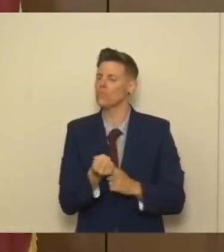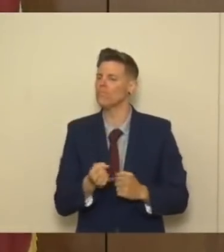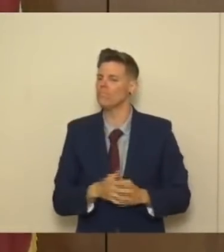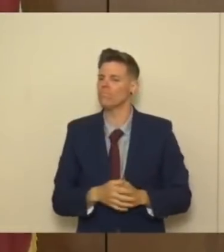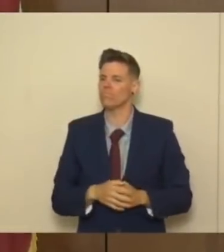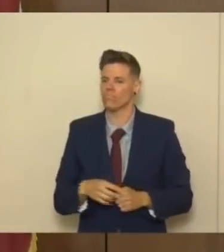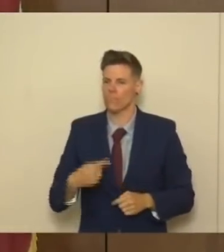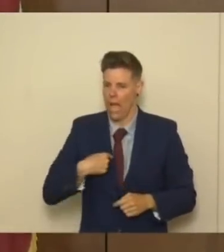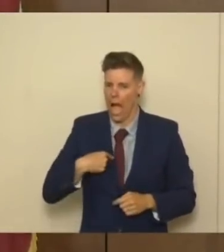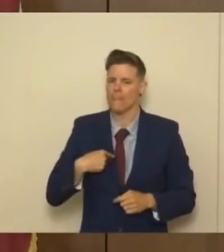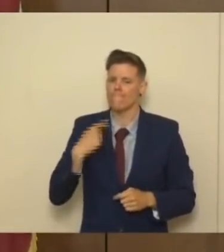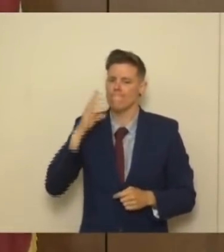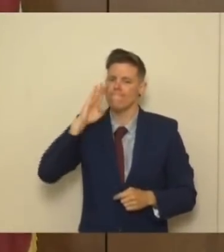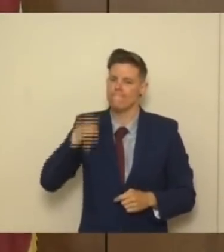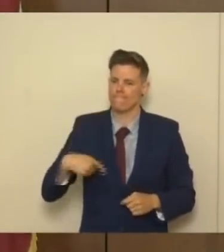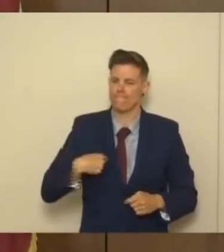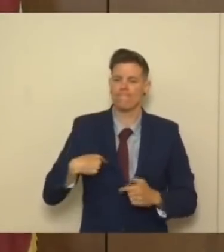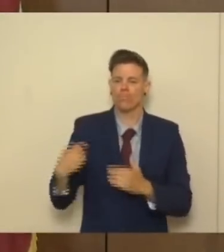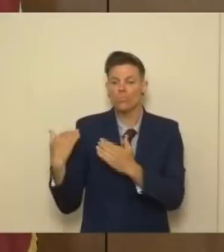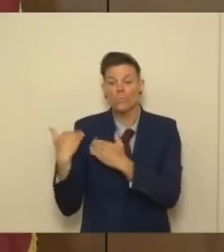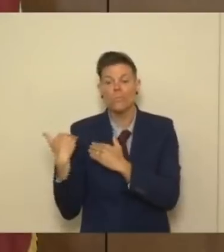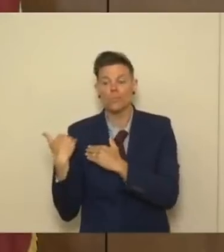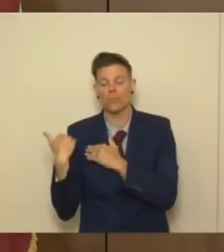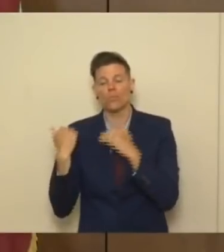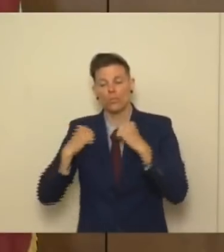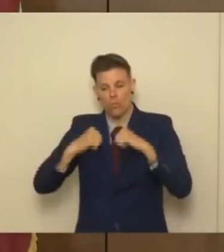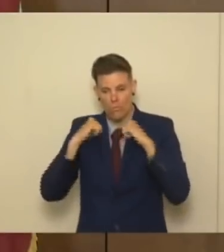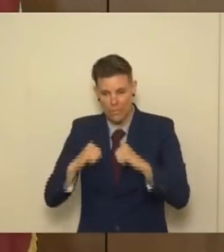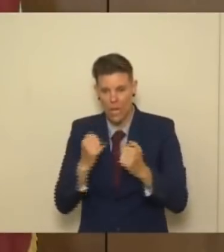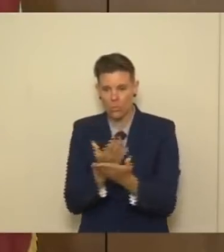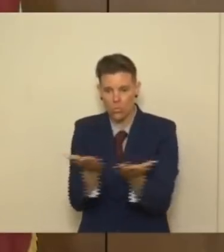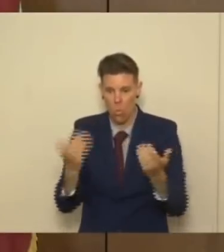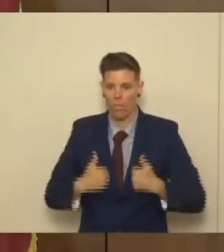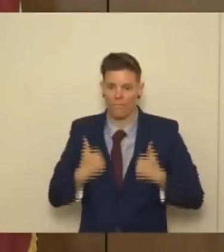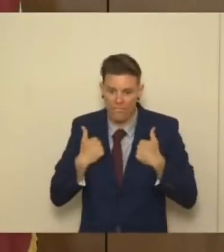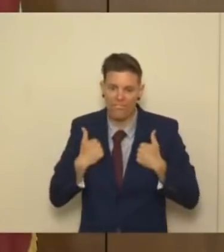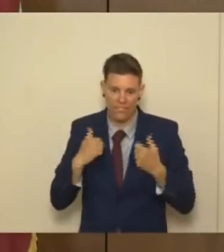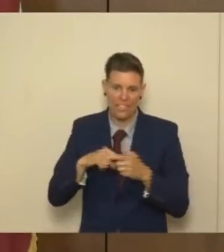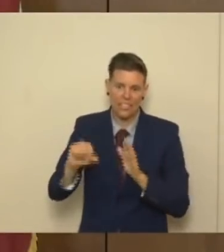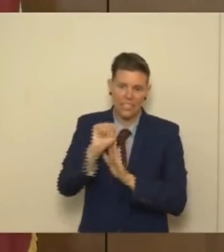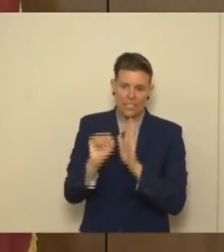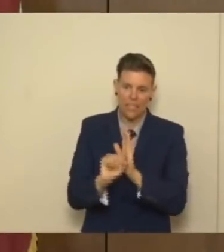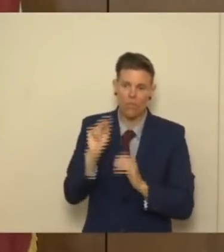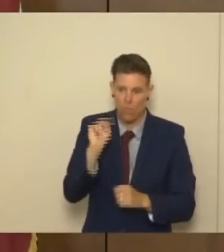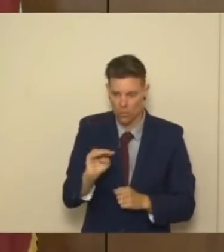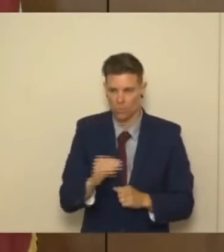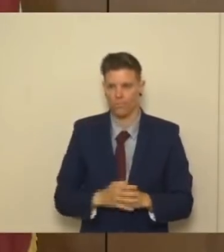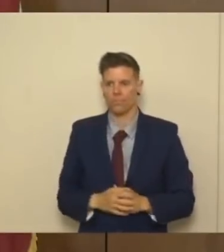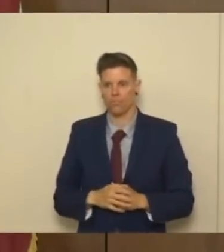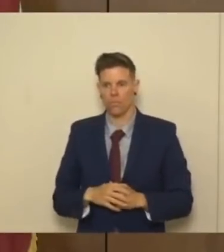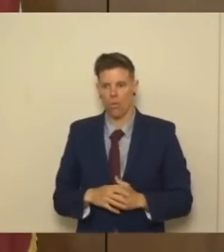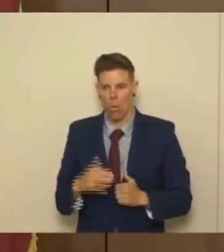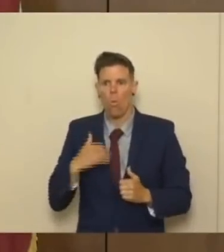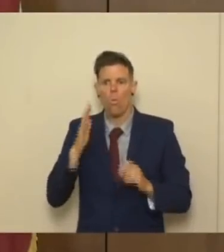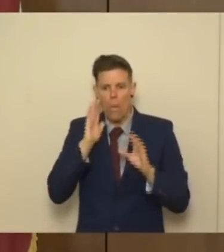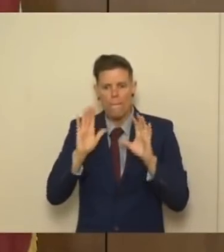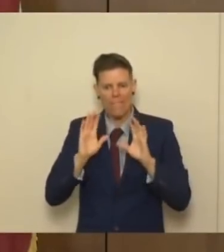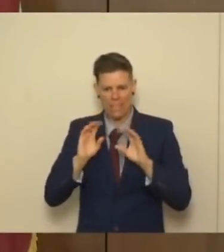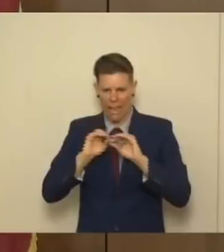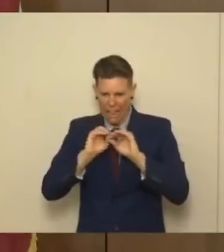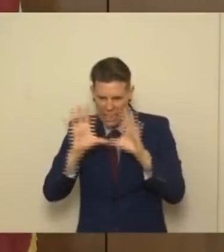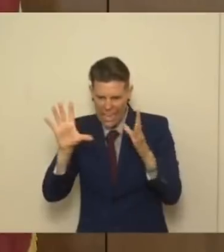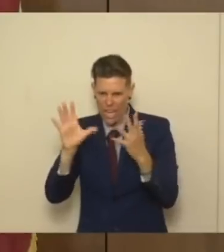have demonstrated that while we will be transparent, we want to know where these cases are, we want to make sure that